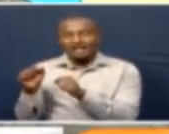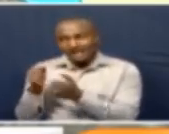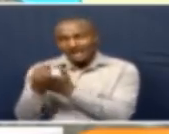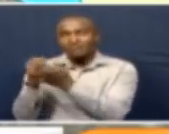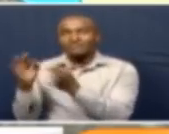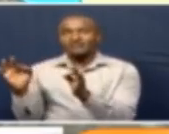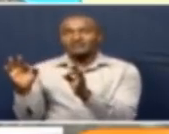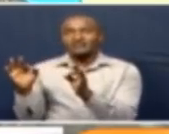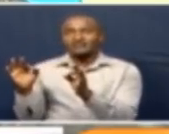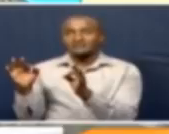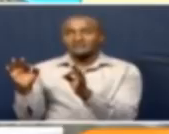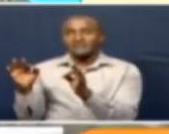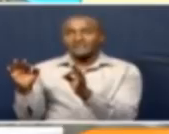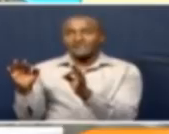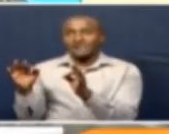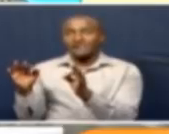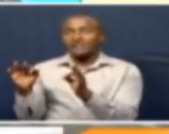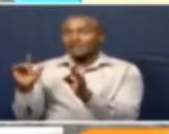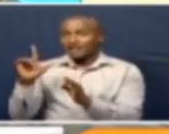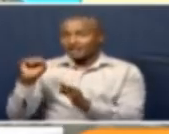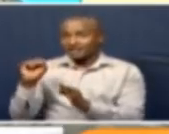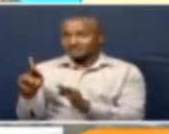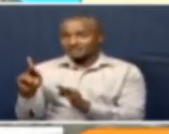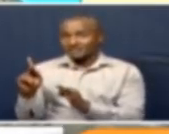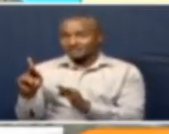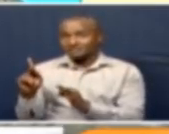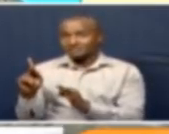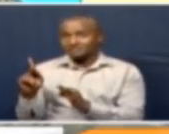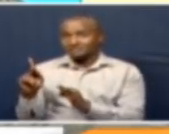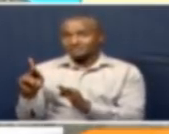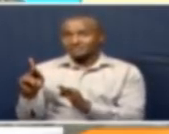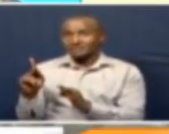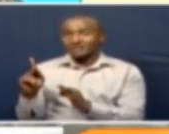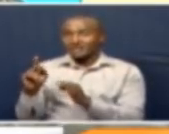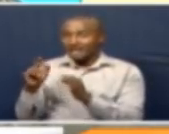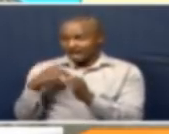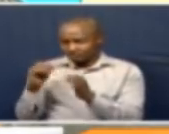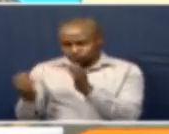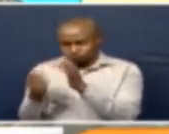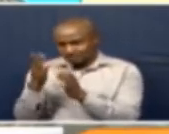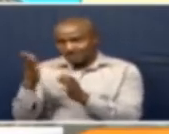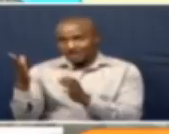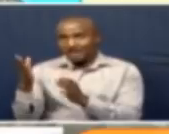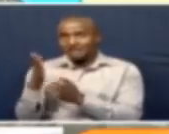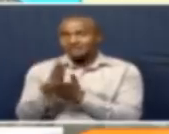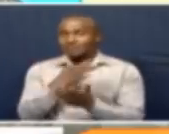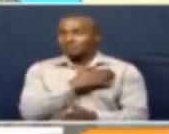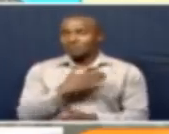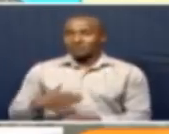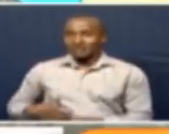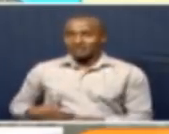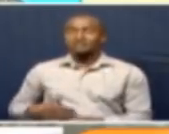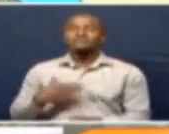And in any case, the Law Society of Kenya is not averse to this kind of issues. If there's an emerging trend where young models who really